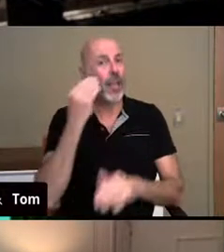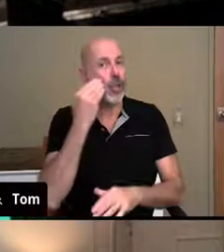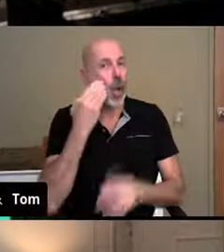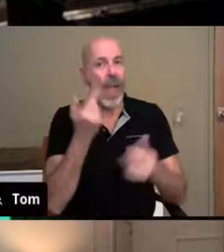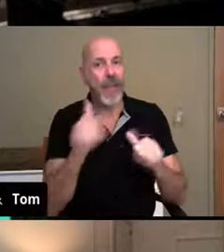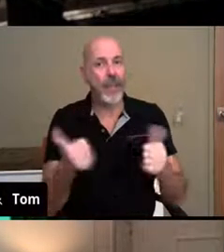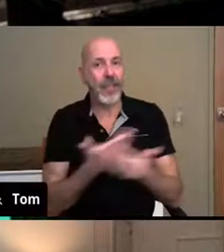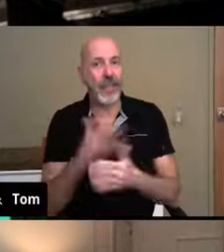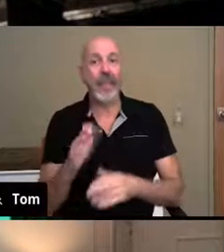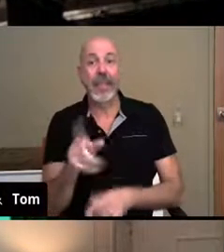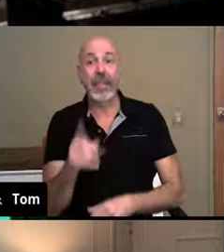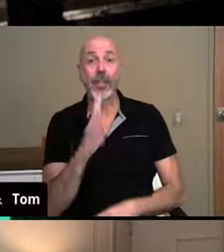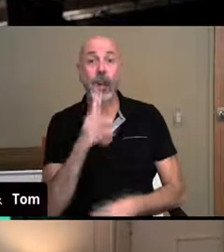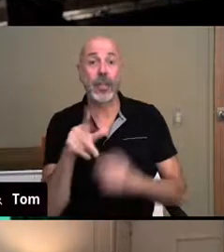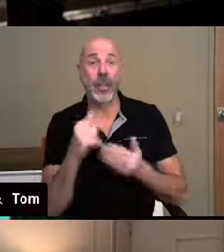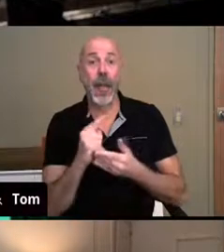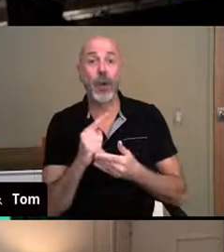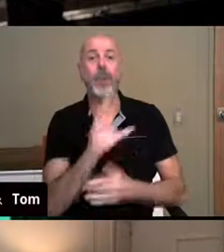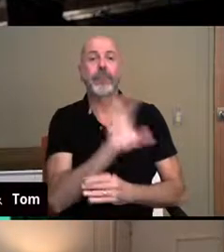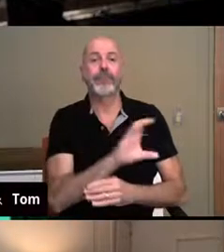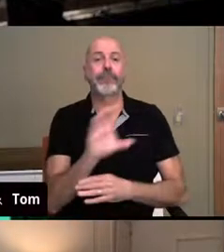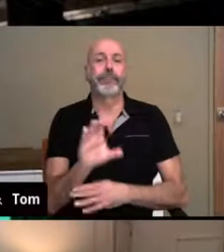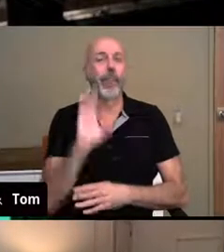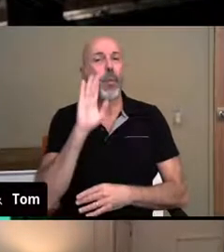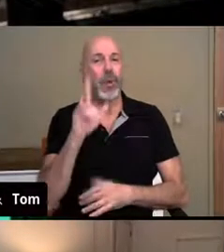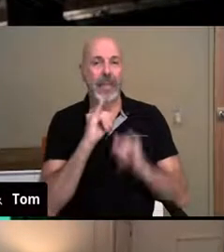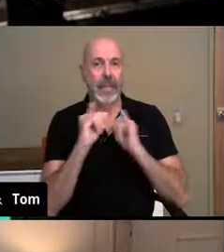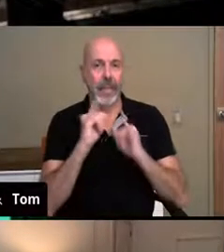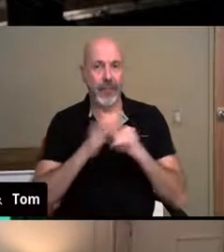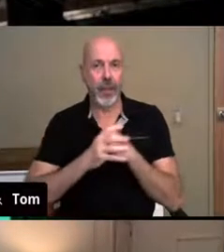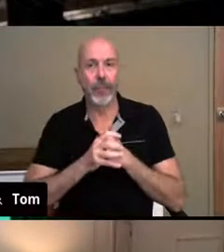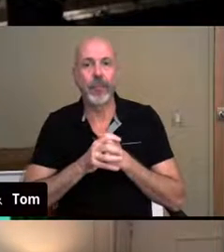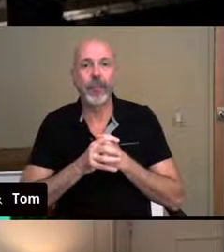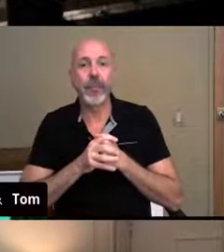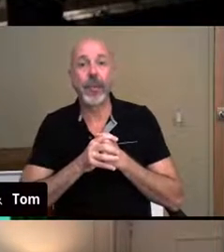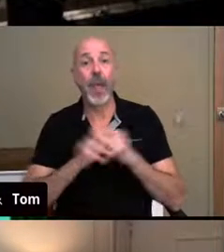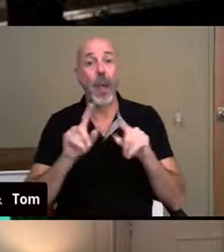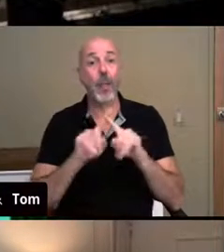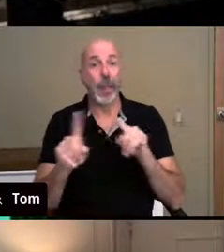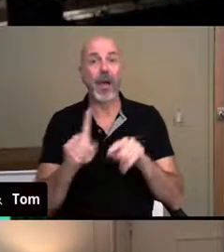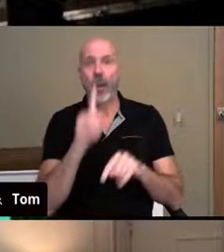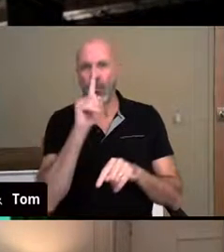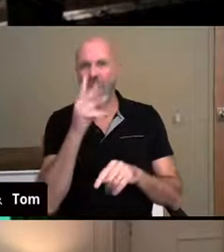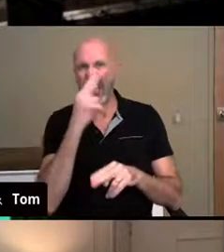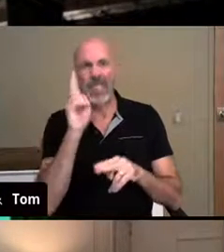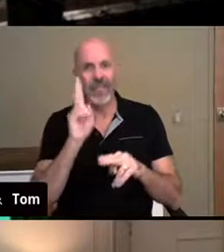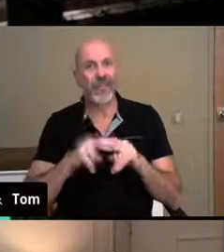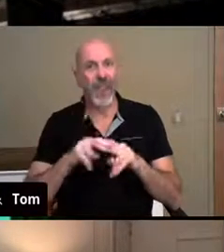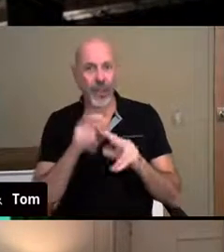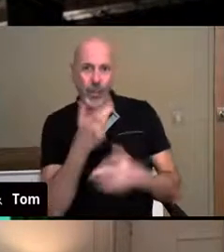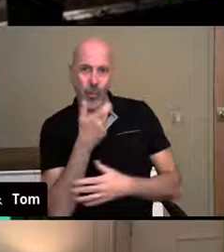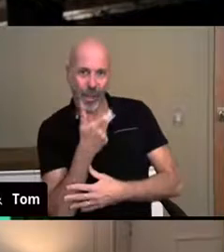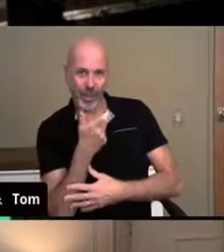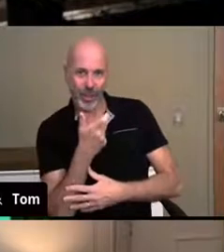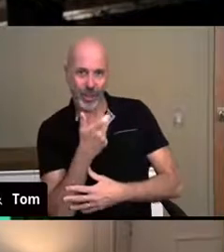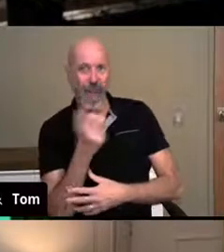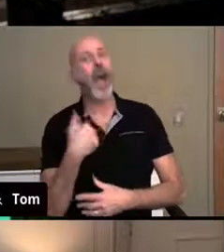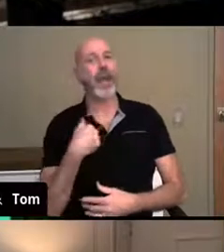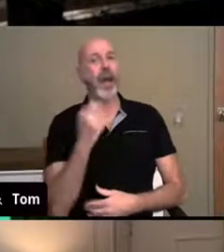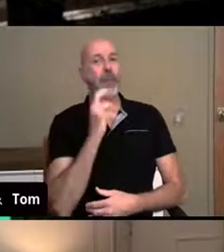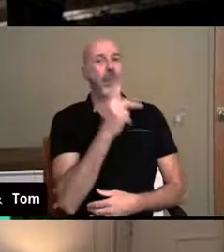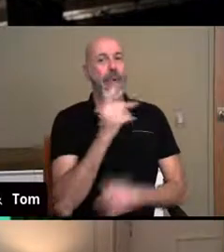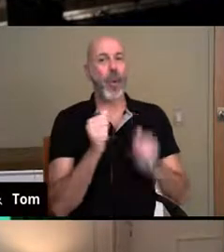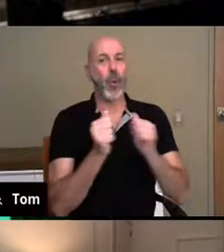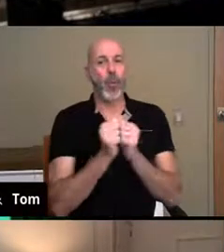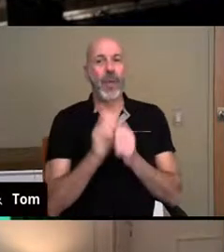Craig does talk about in the interview, in this video. But it is fun to look at, and I'll be back with my